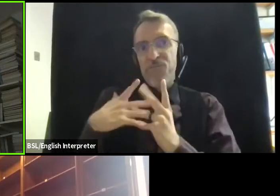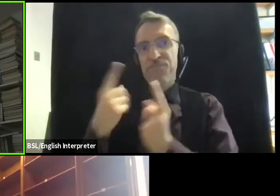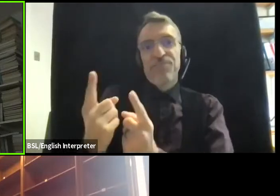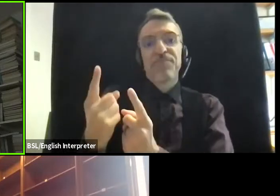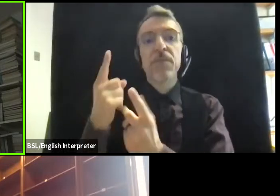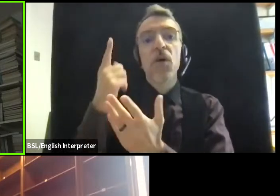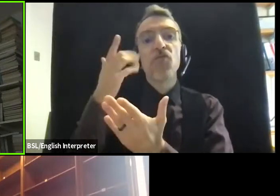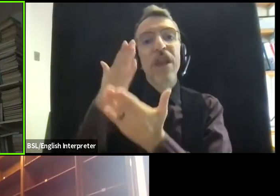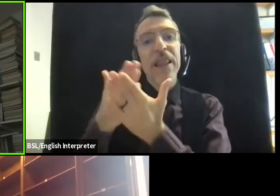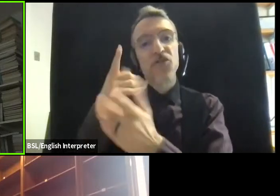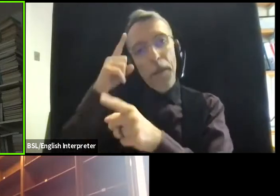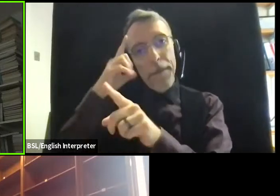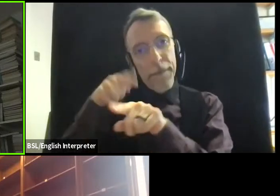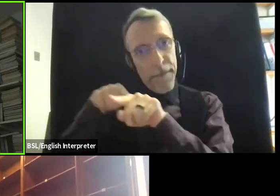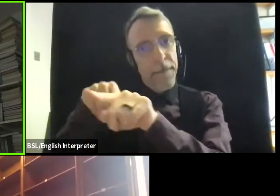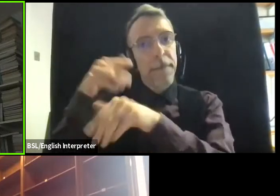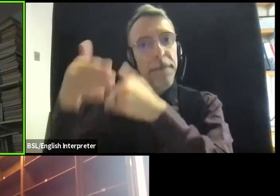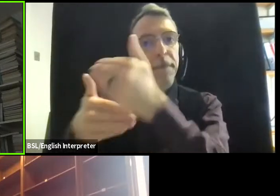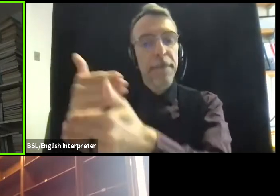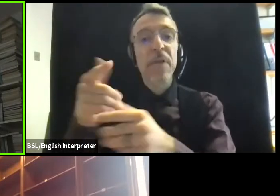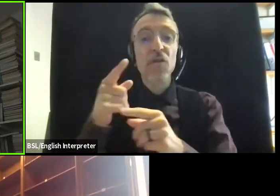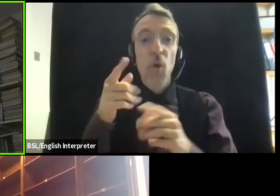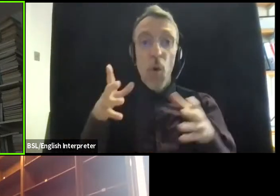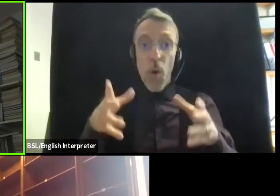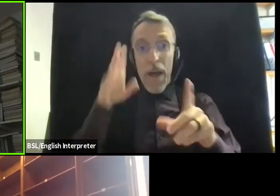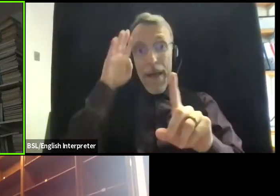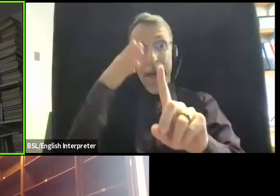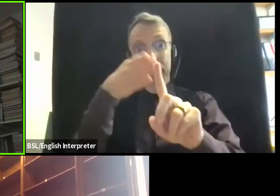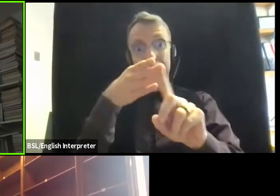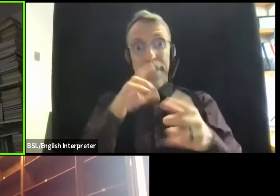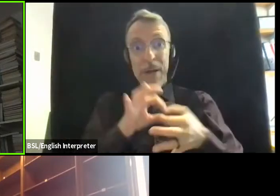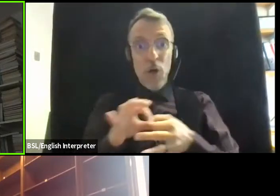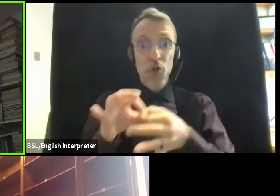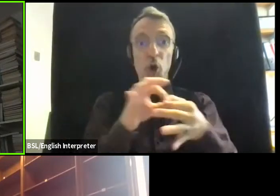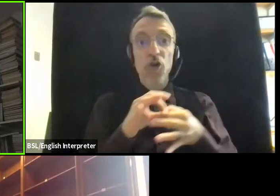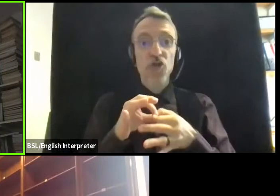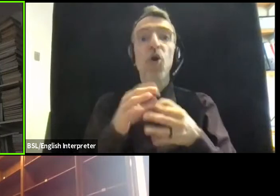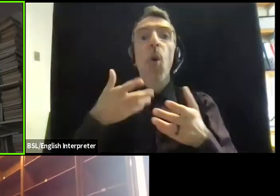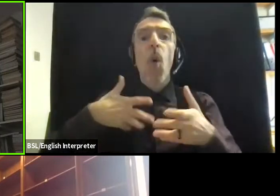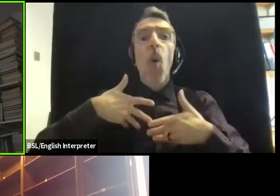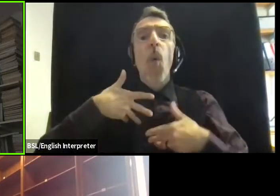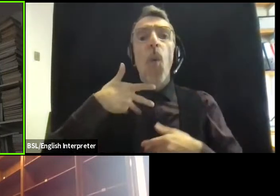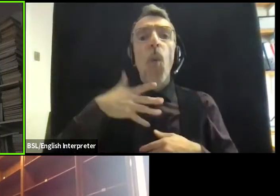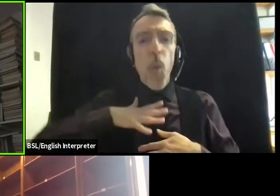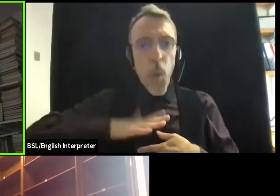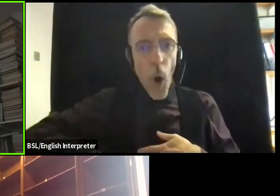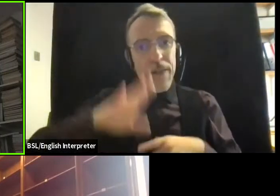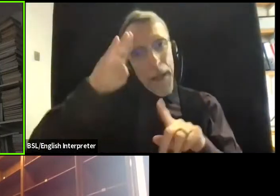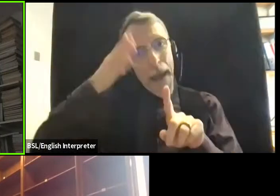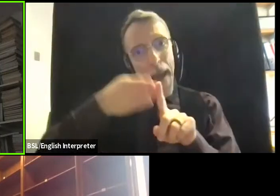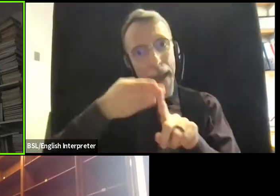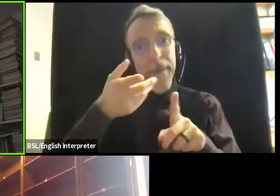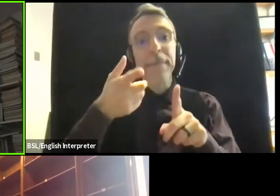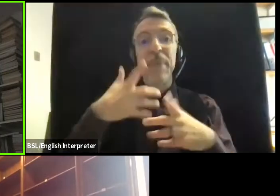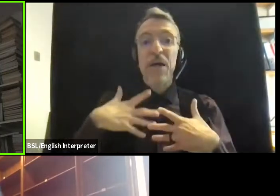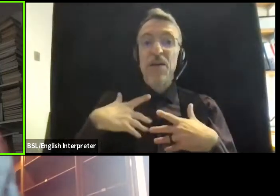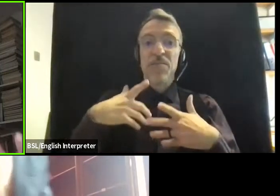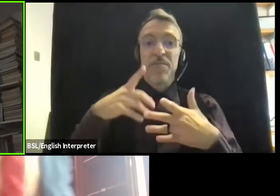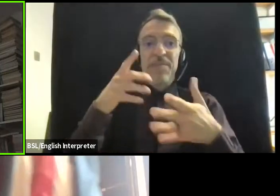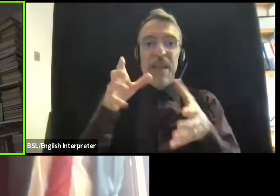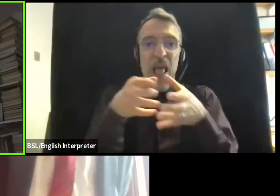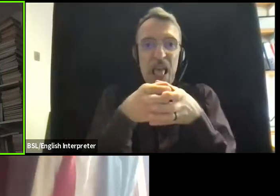one of the aims of the consortium was that we would de-ghettoize freedom of religion or belief,